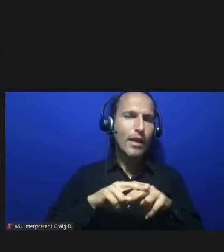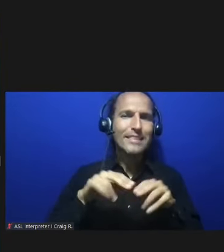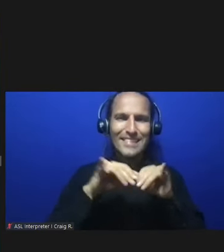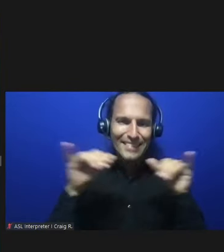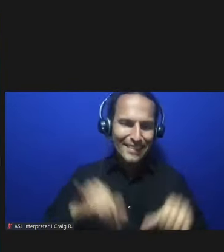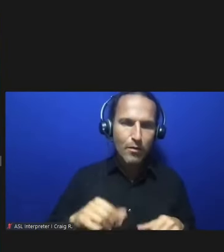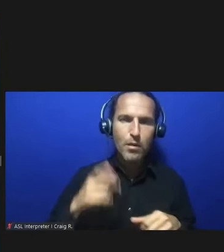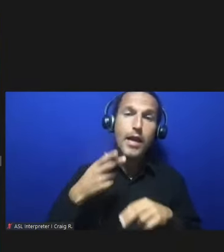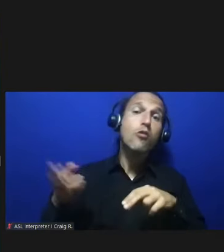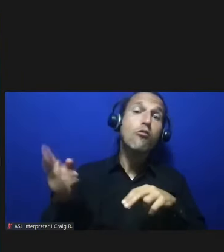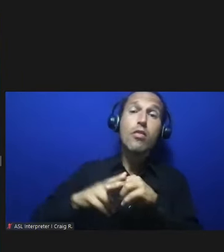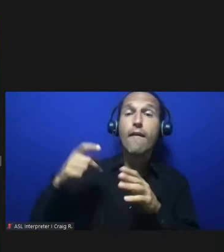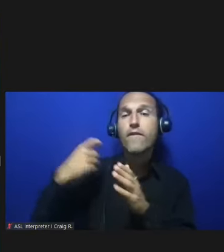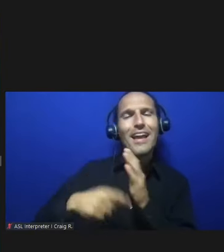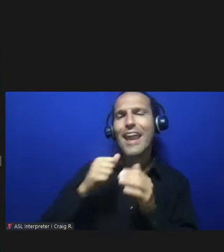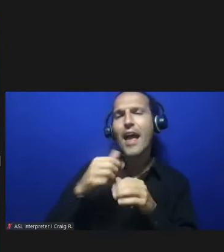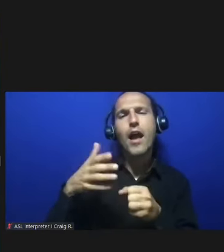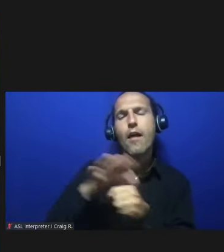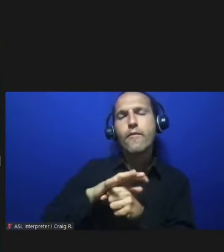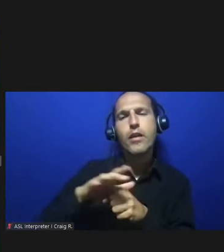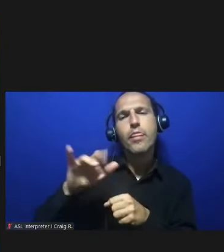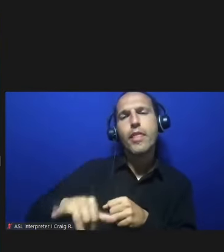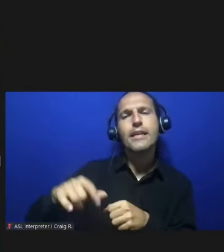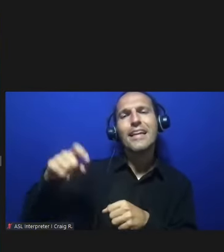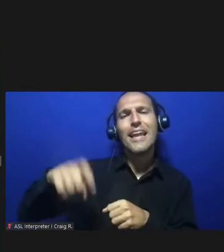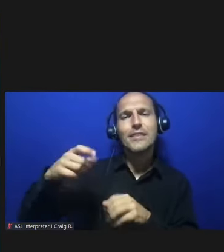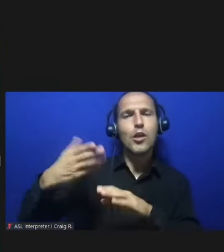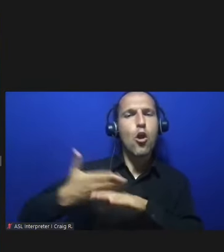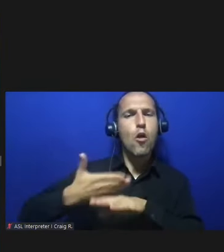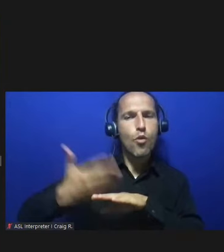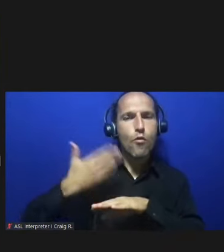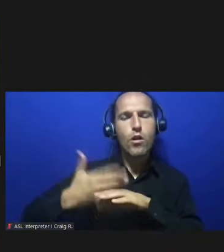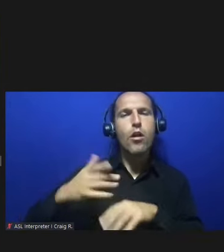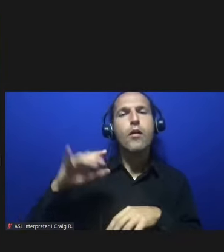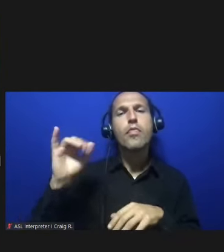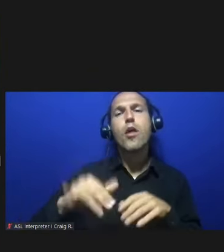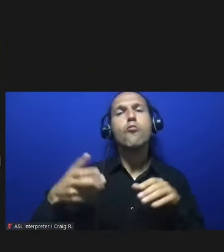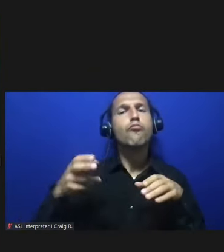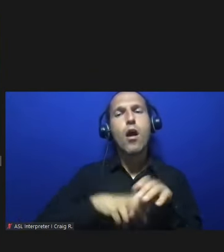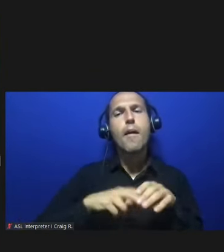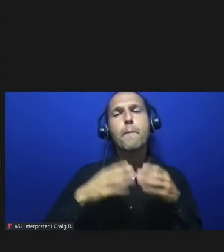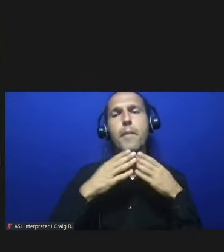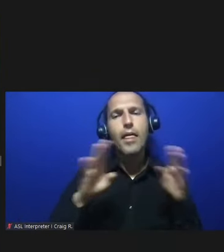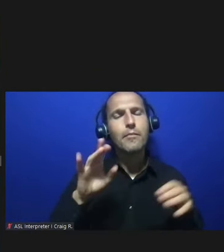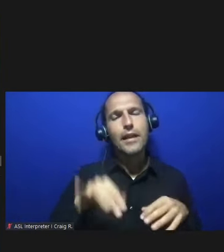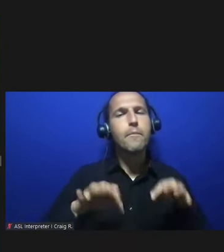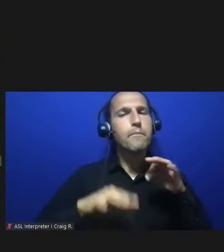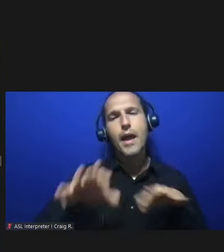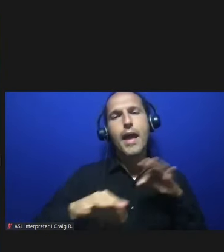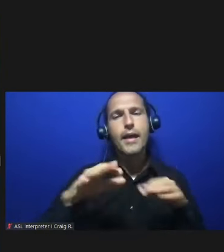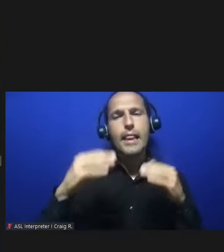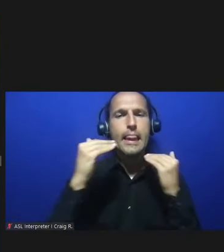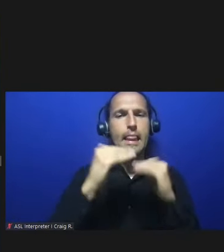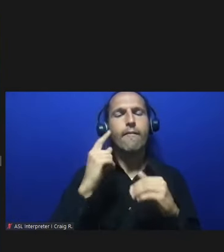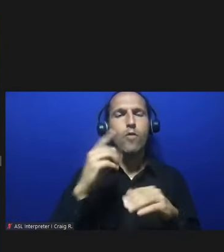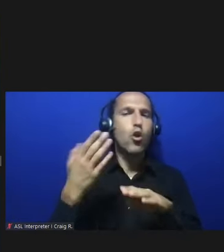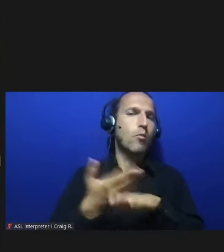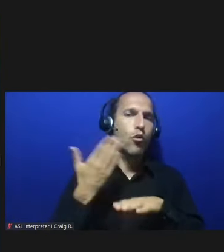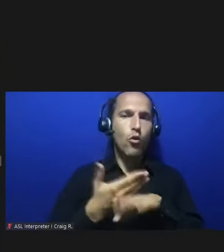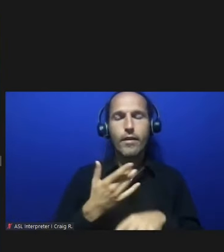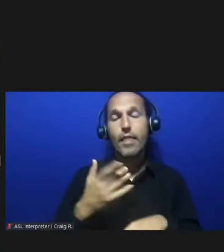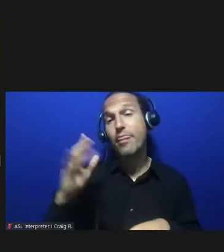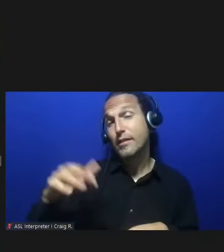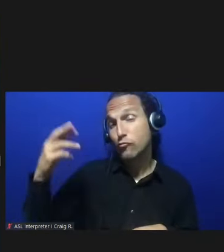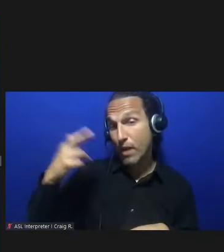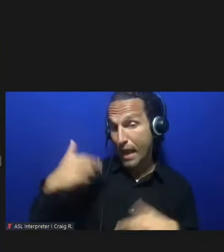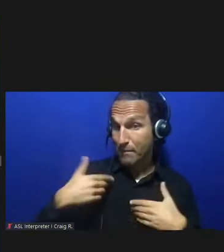increase in fares does not cover the cost of the necessary improvements. The riding public can contribute only so much for improvements. That is why